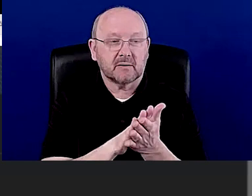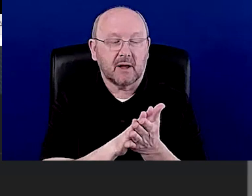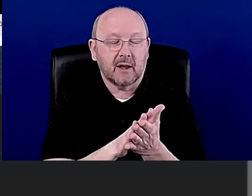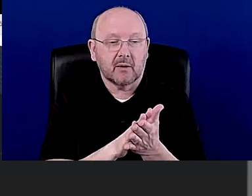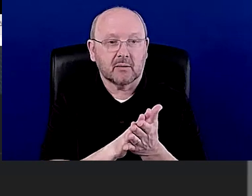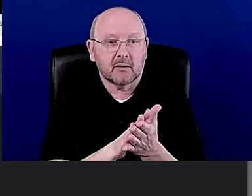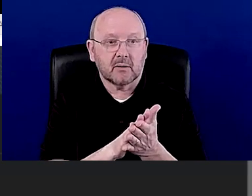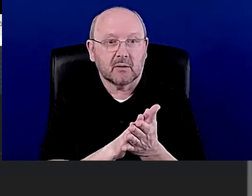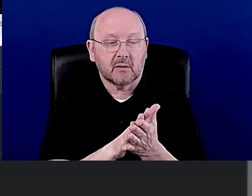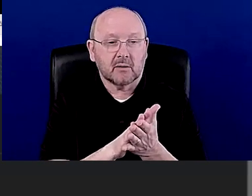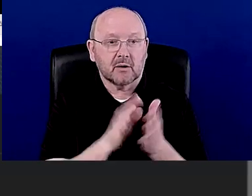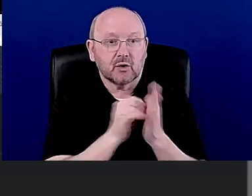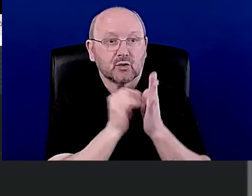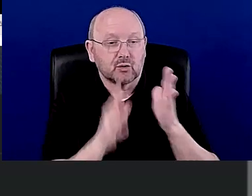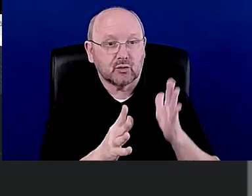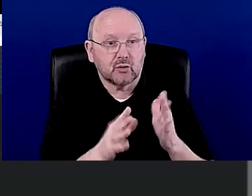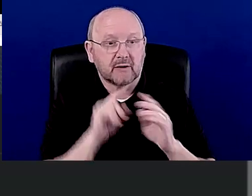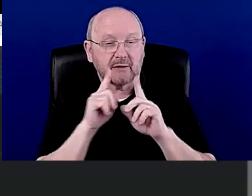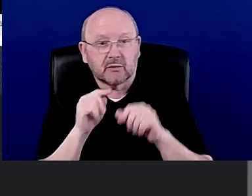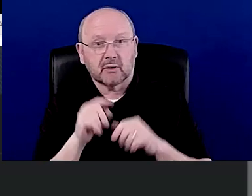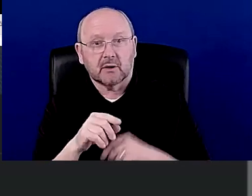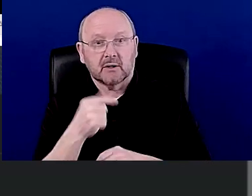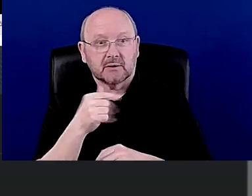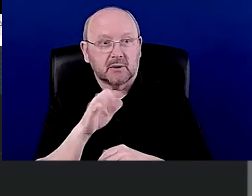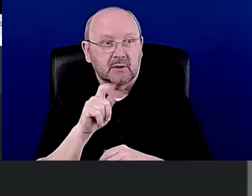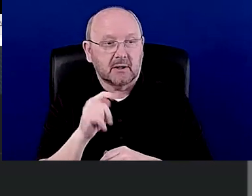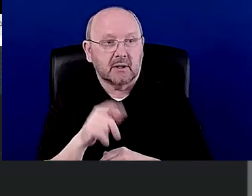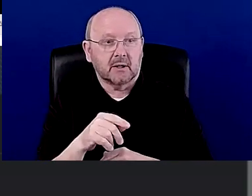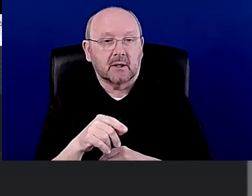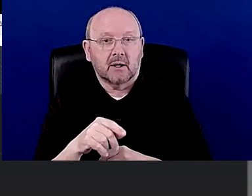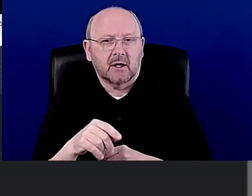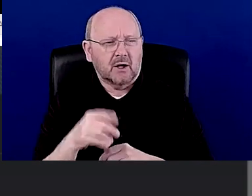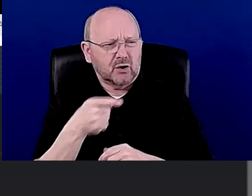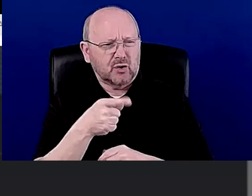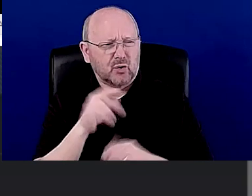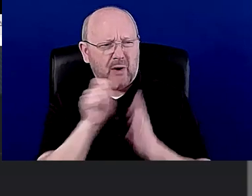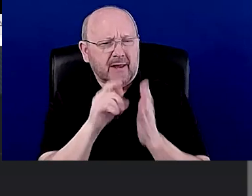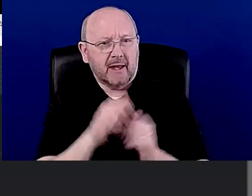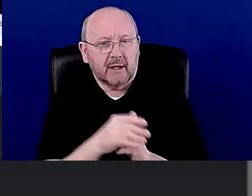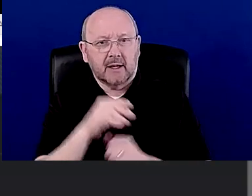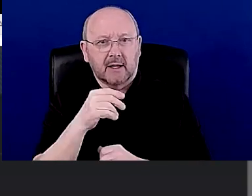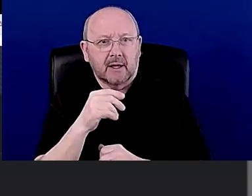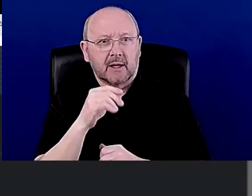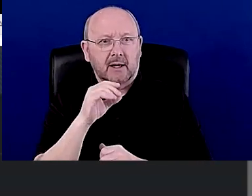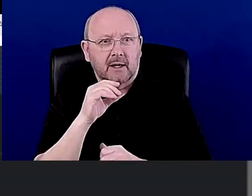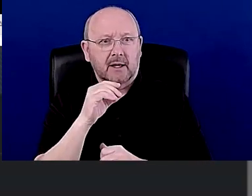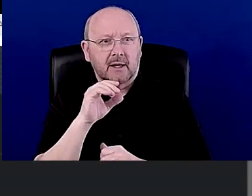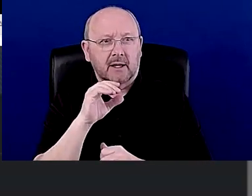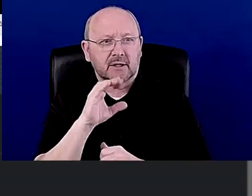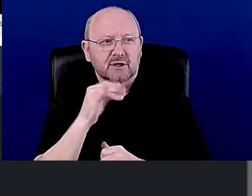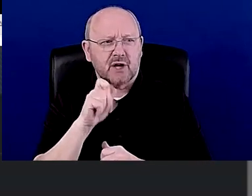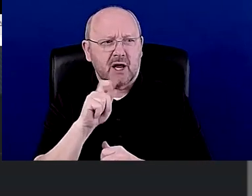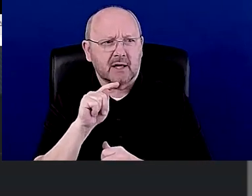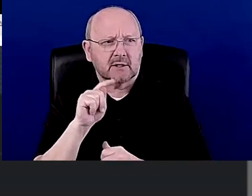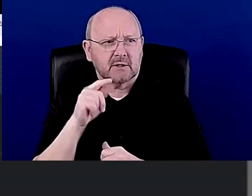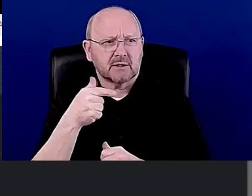this? And in most cases, ChatGPT said, oh yeah, that's totally my writing. He failed almost his entire class. Turned out